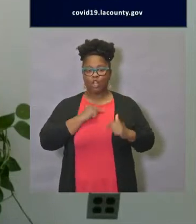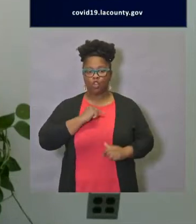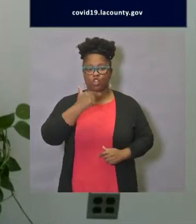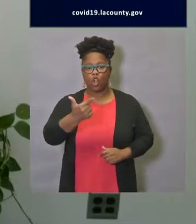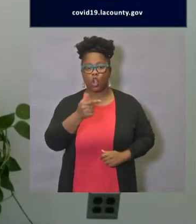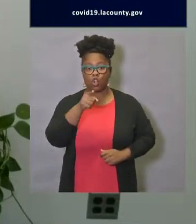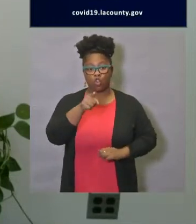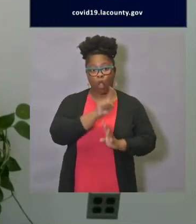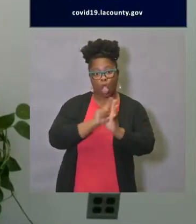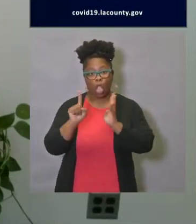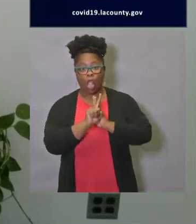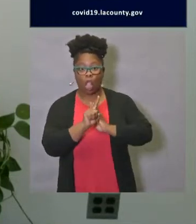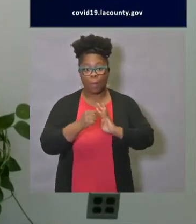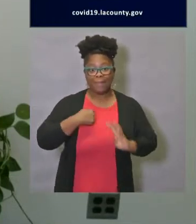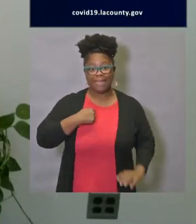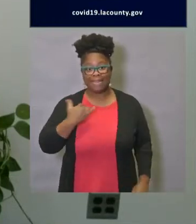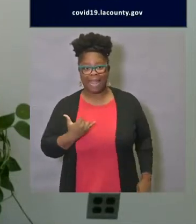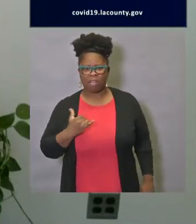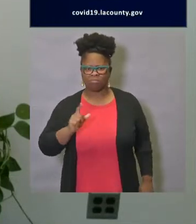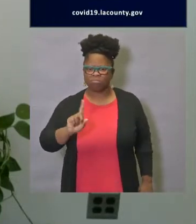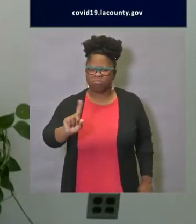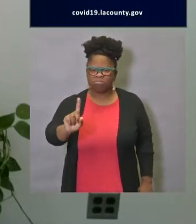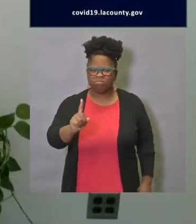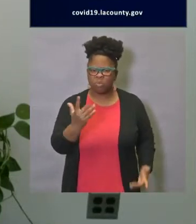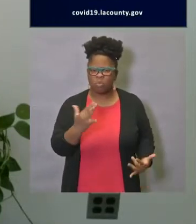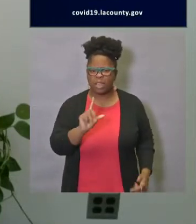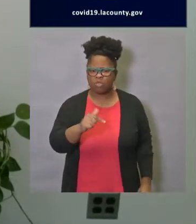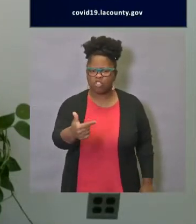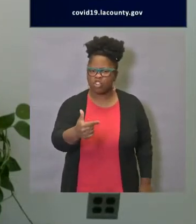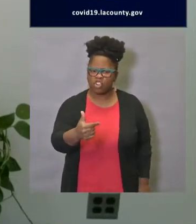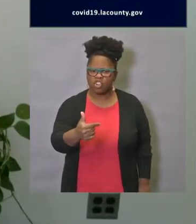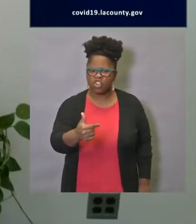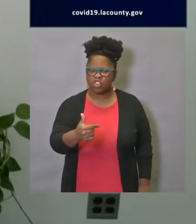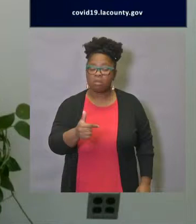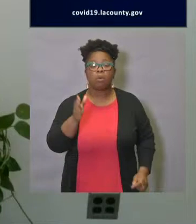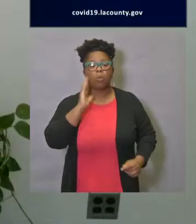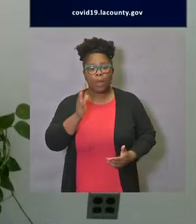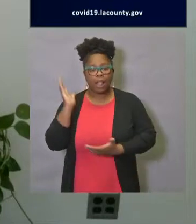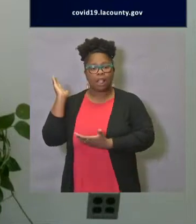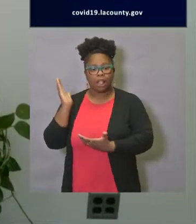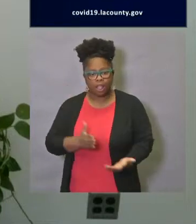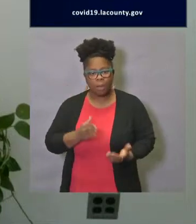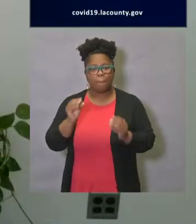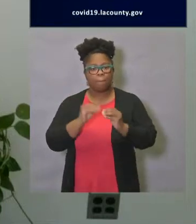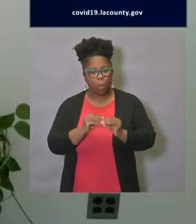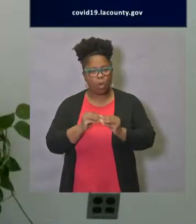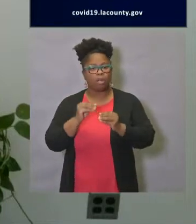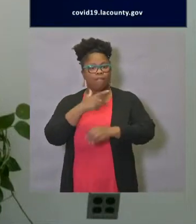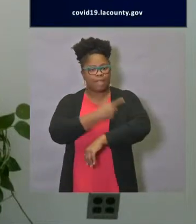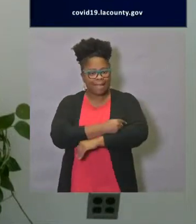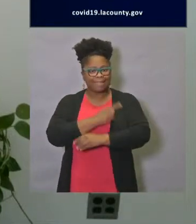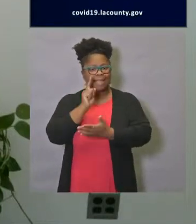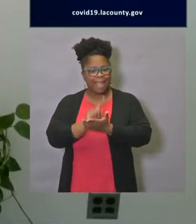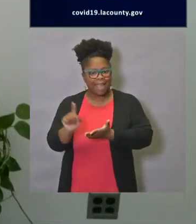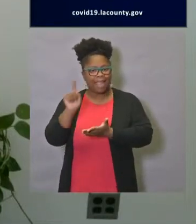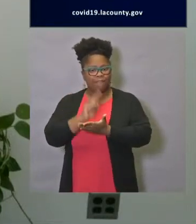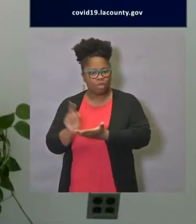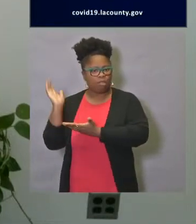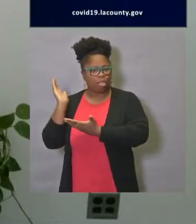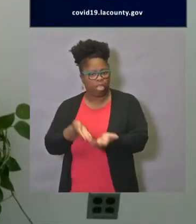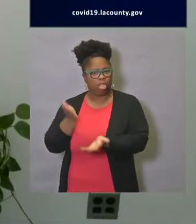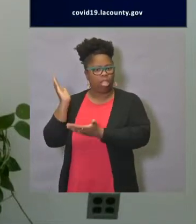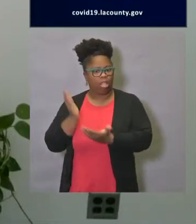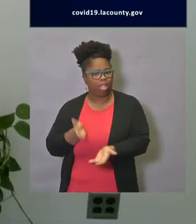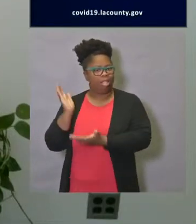this. We're getting more vaccine every week. It will be everyone's turn soon, but we owe it particularly to